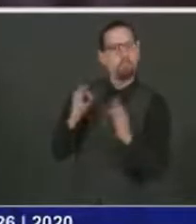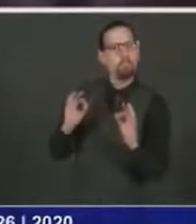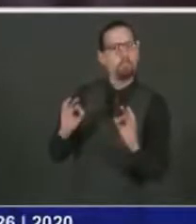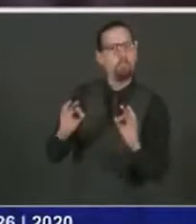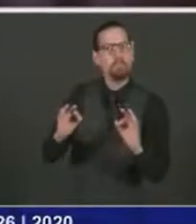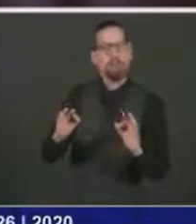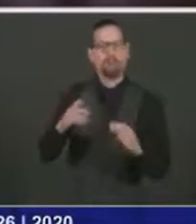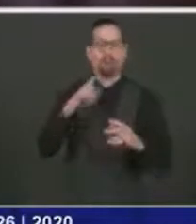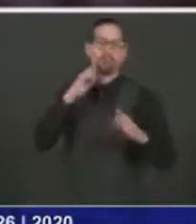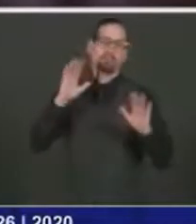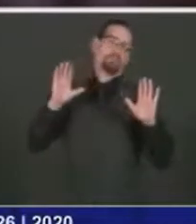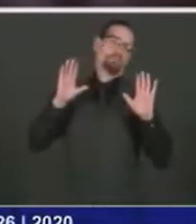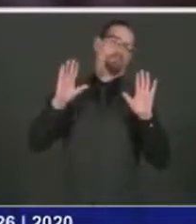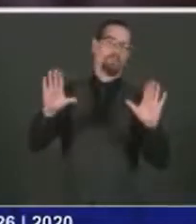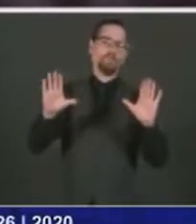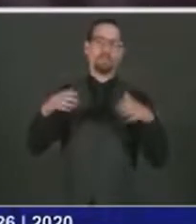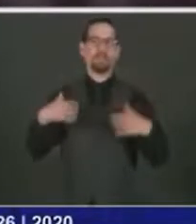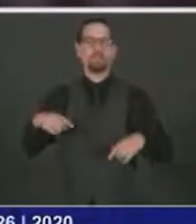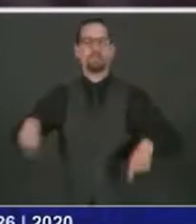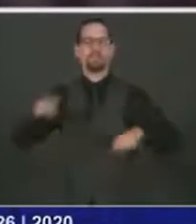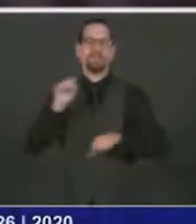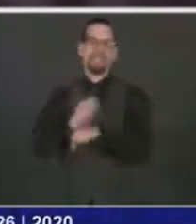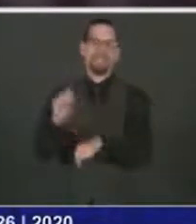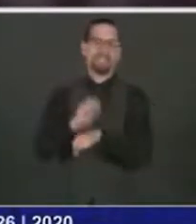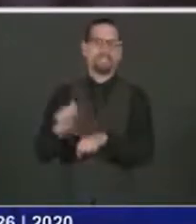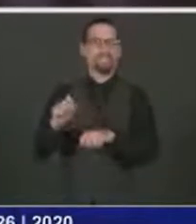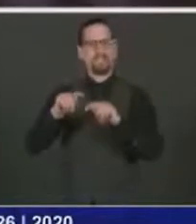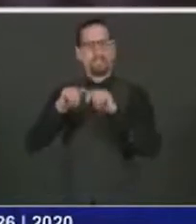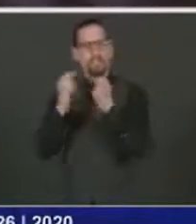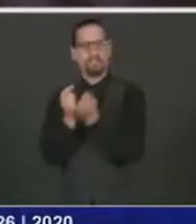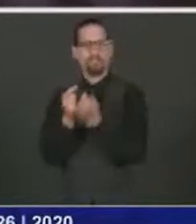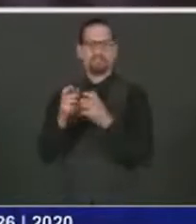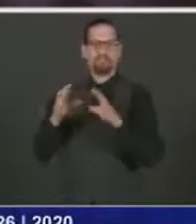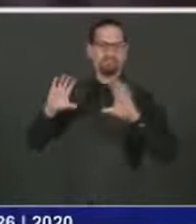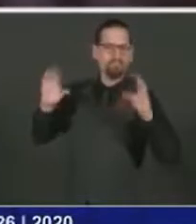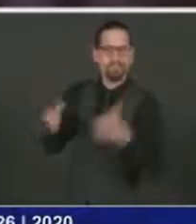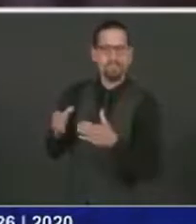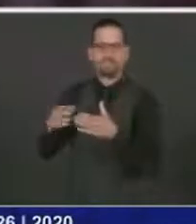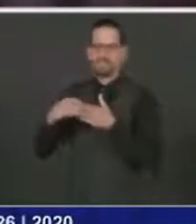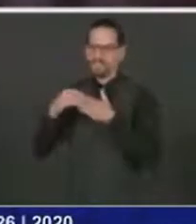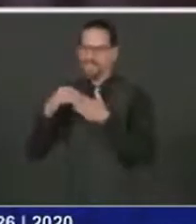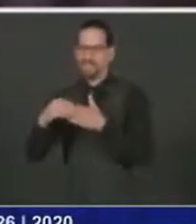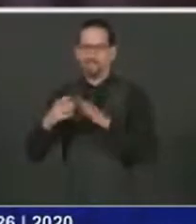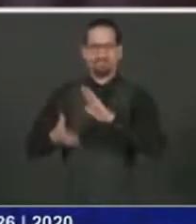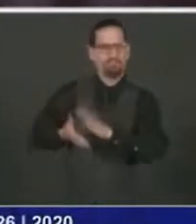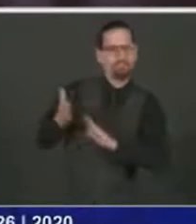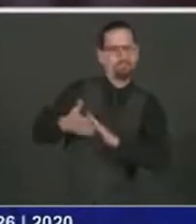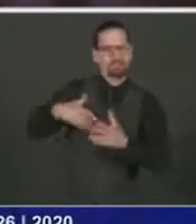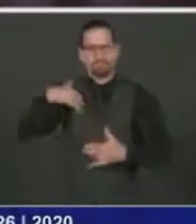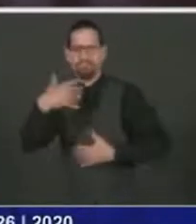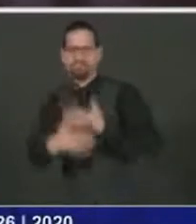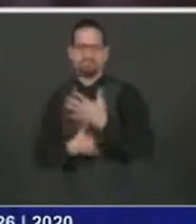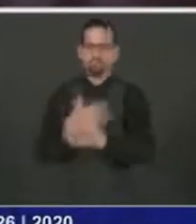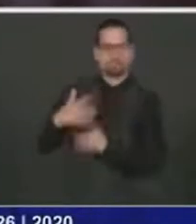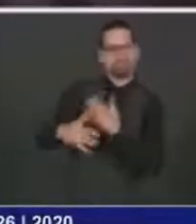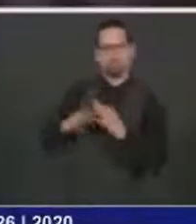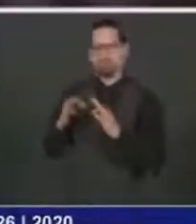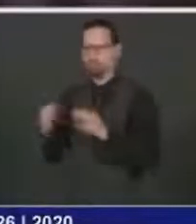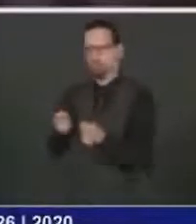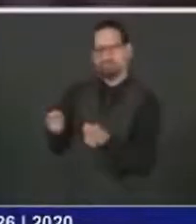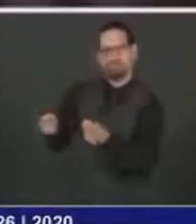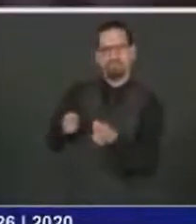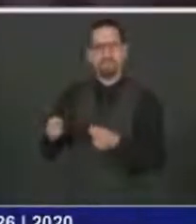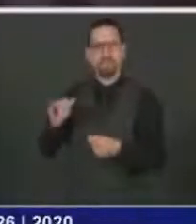tremendous amount of work, team effort, and strong leadership. To date, 19 residents